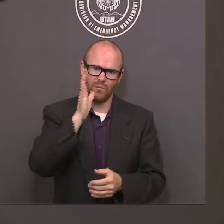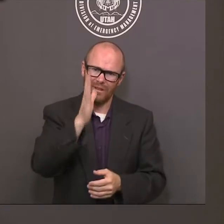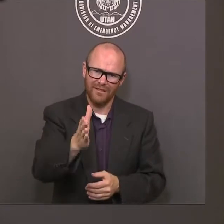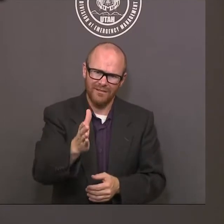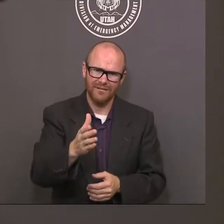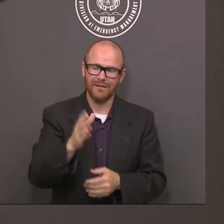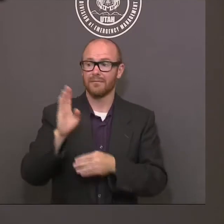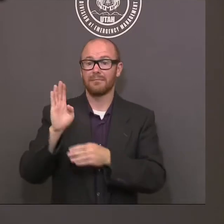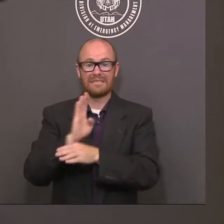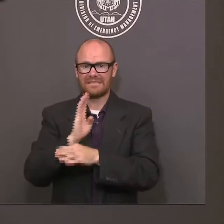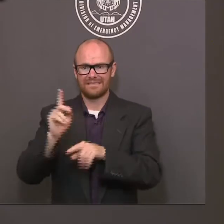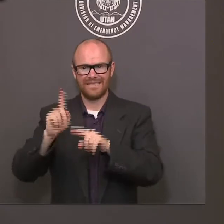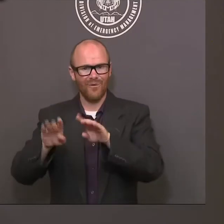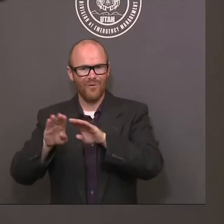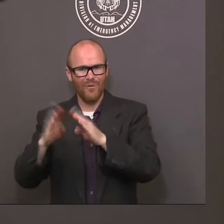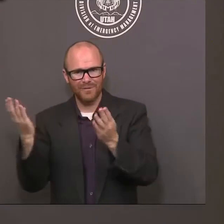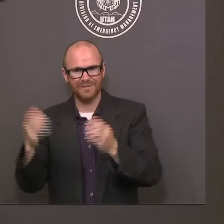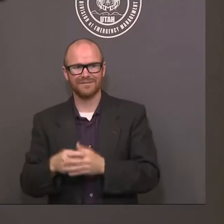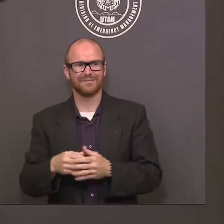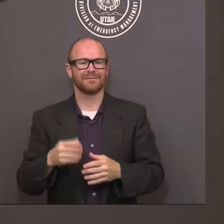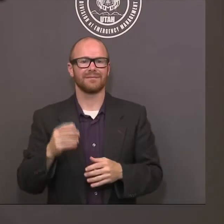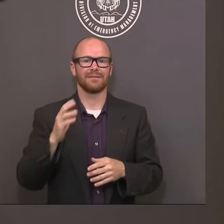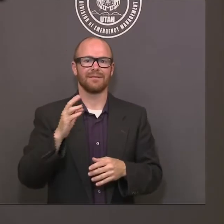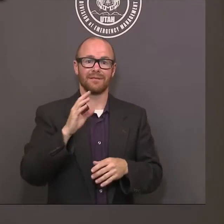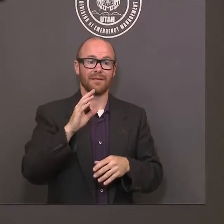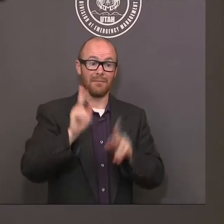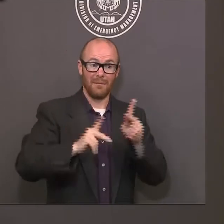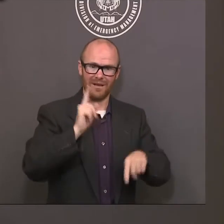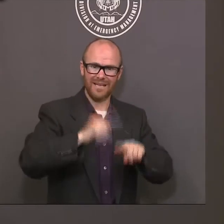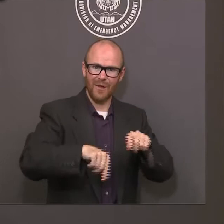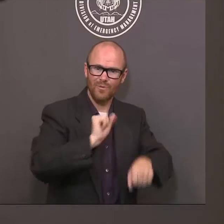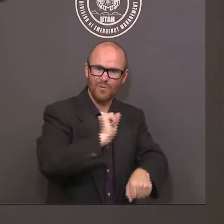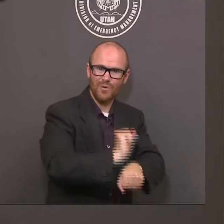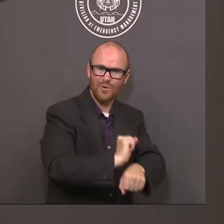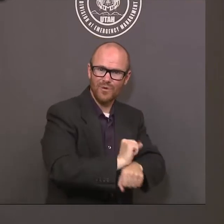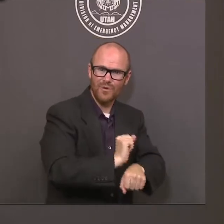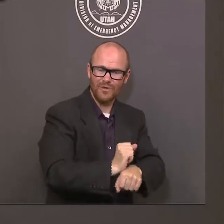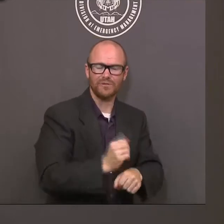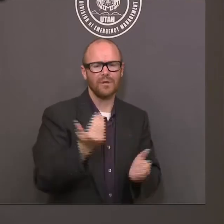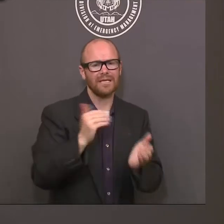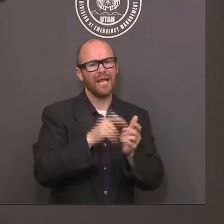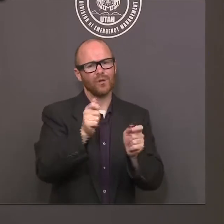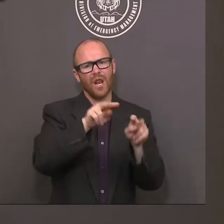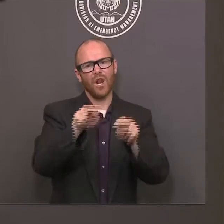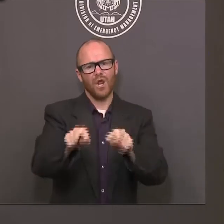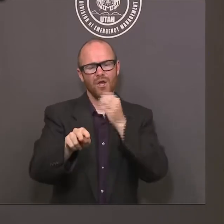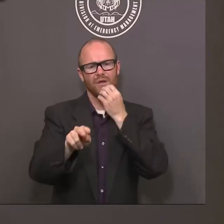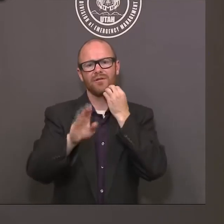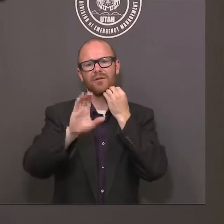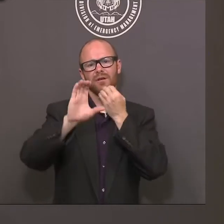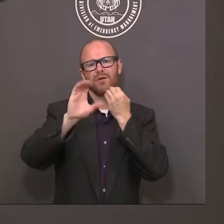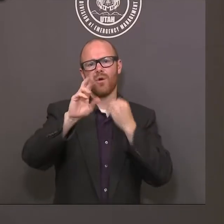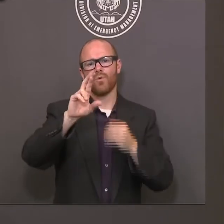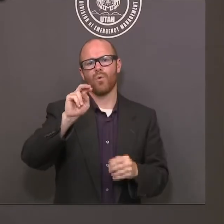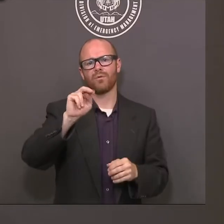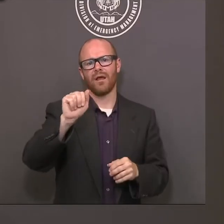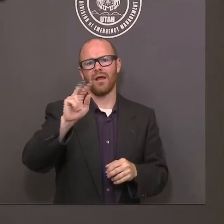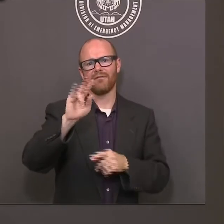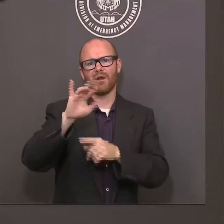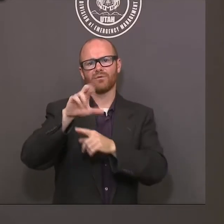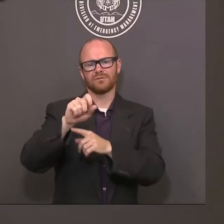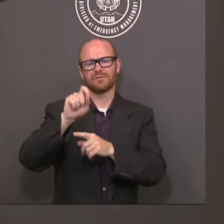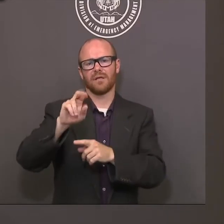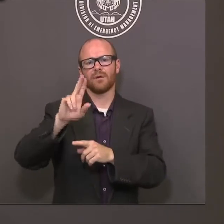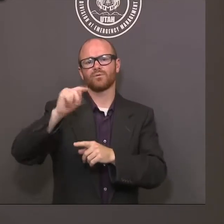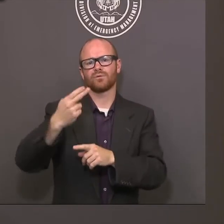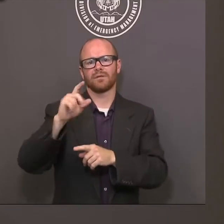and employers and employees can go find out more, not just at the coronavirus.utah.gov website, which of course we've